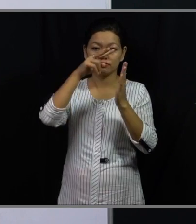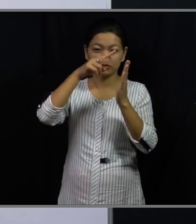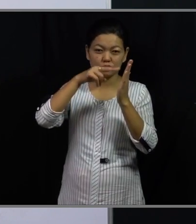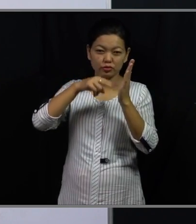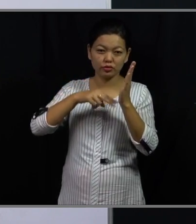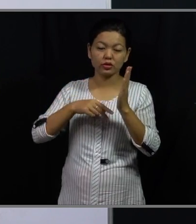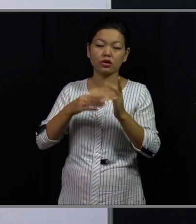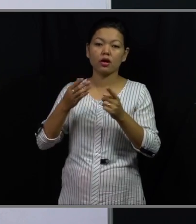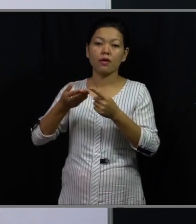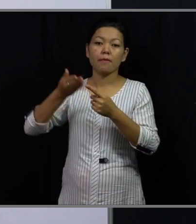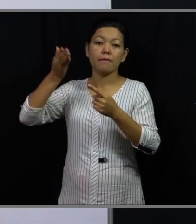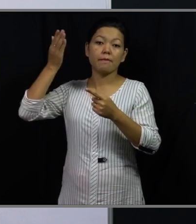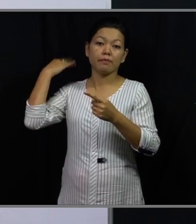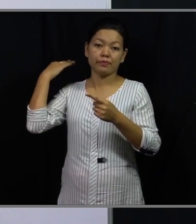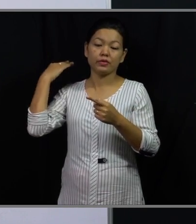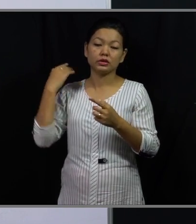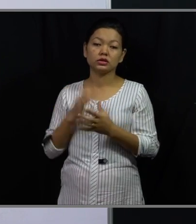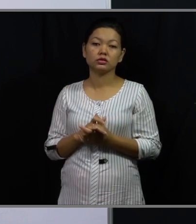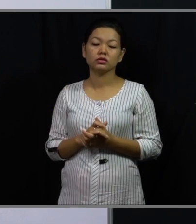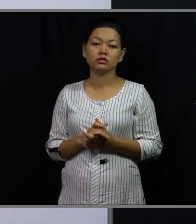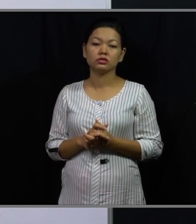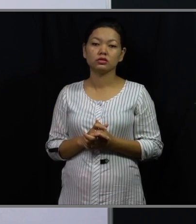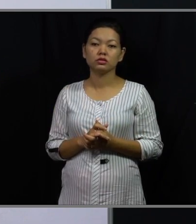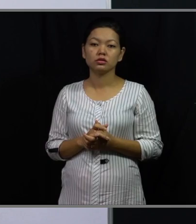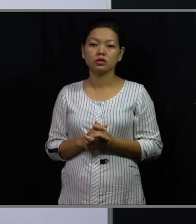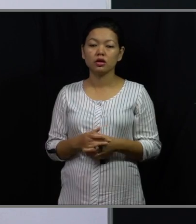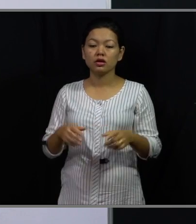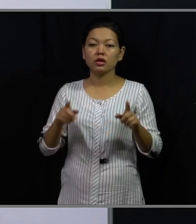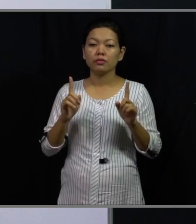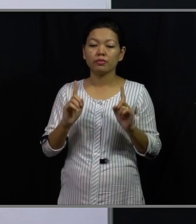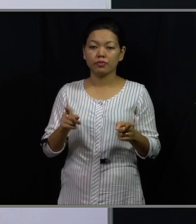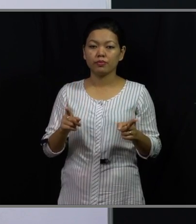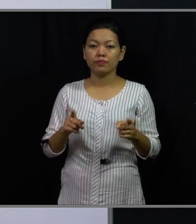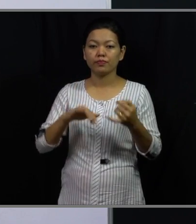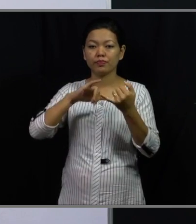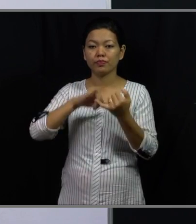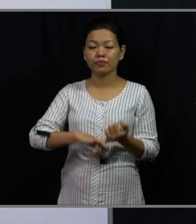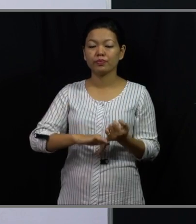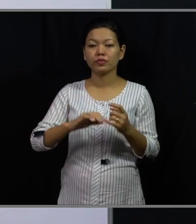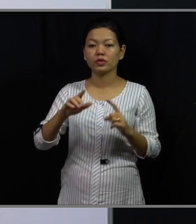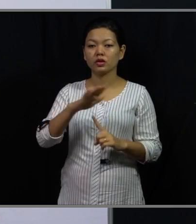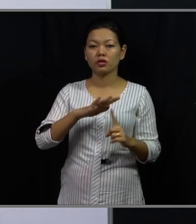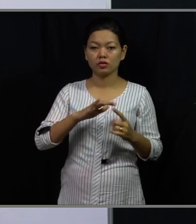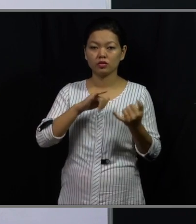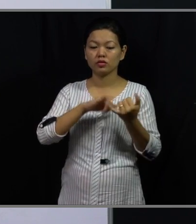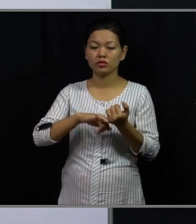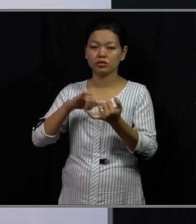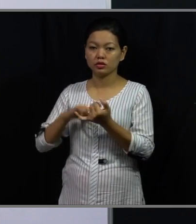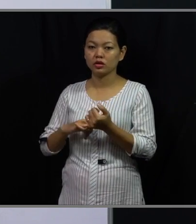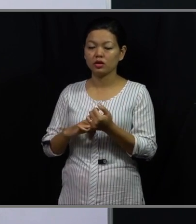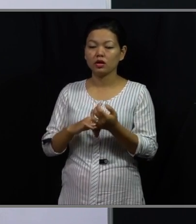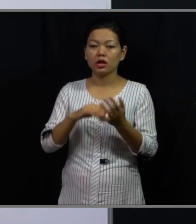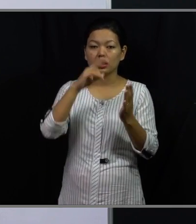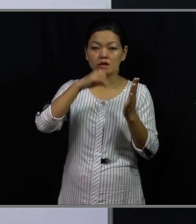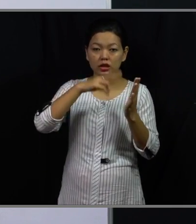which happened in the past. Okay, but for sociology, okay, it talks about the present society,